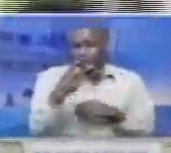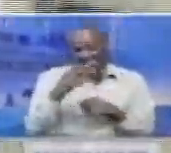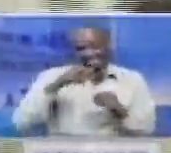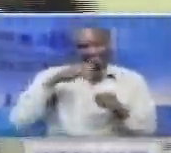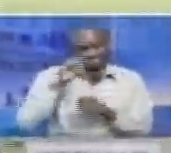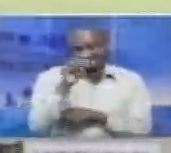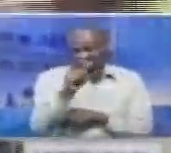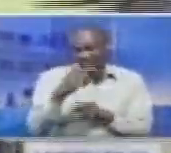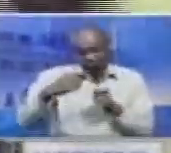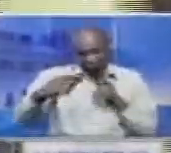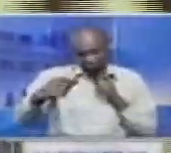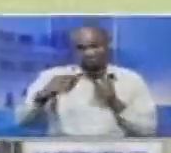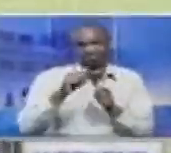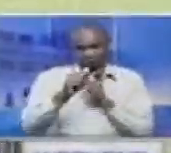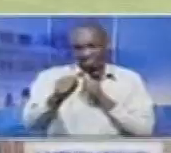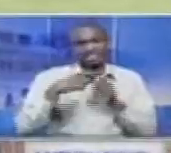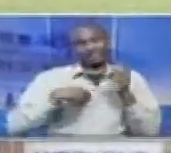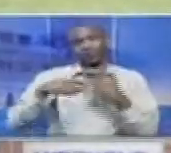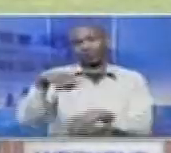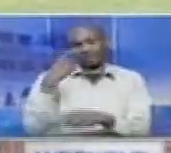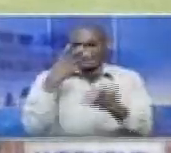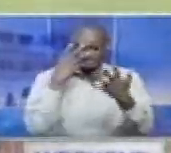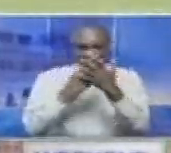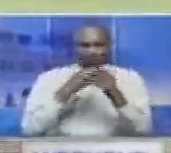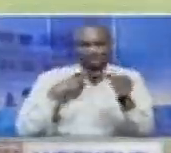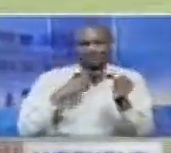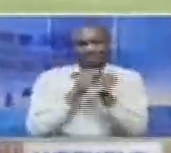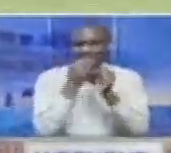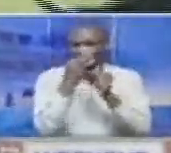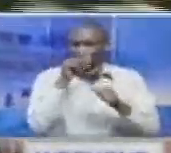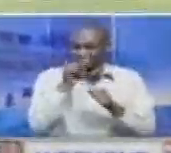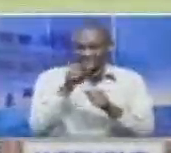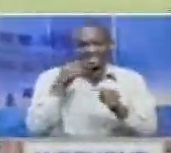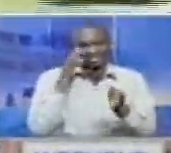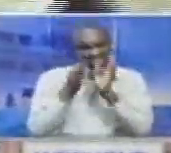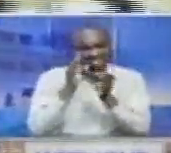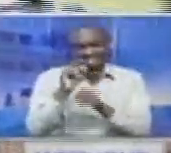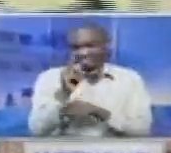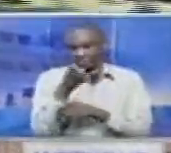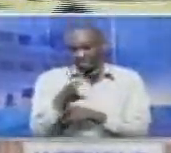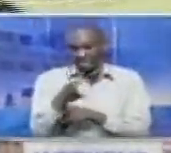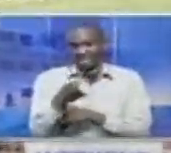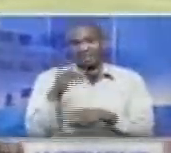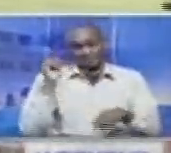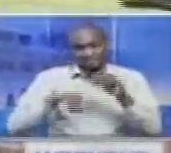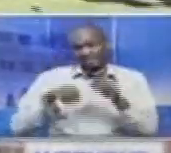that eventually propelled him to a win in a Prisons record time of 13 minutes 33 seconds ahead of